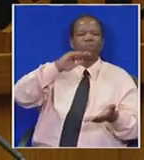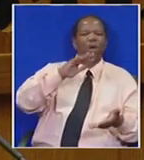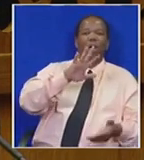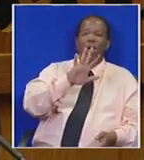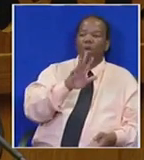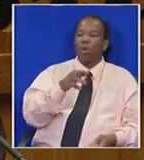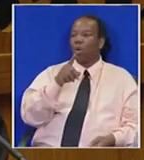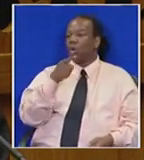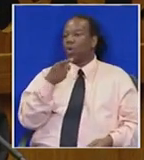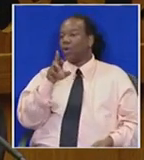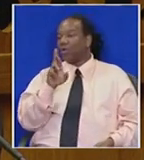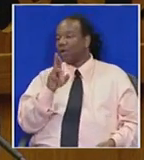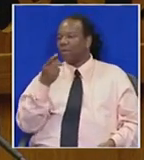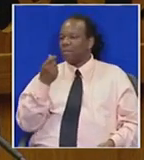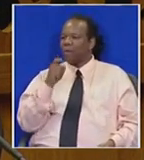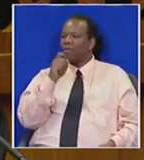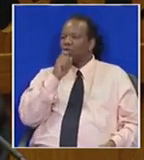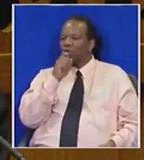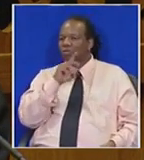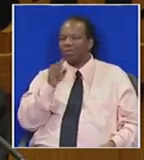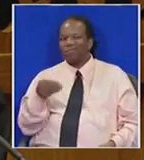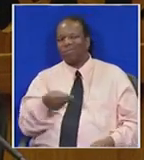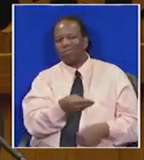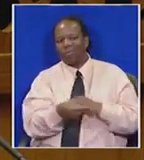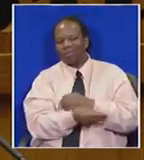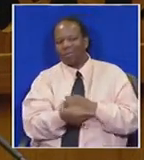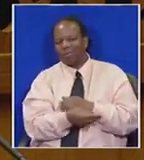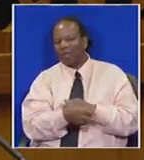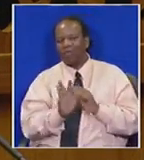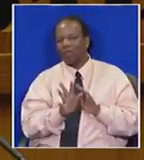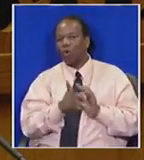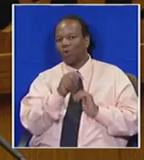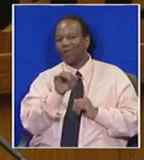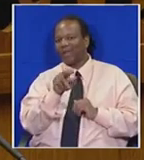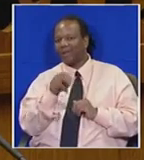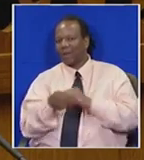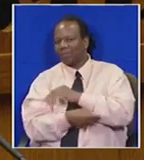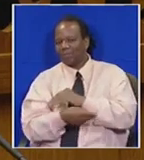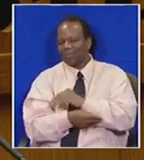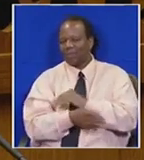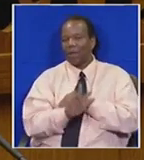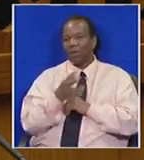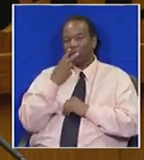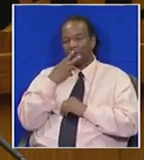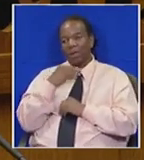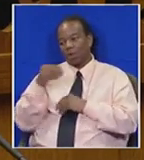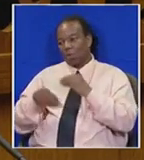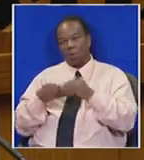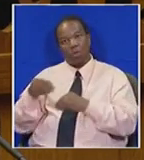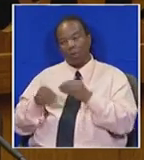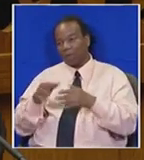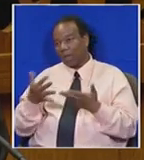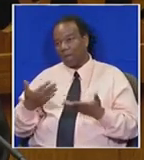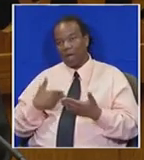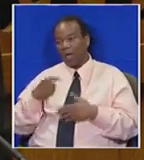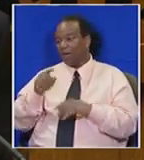of public money is diverted to corrupt purposes or fraudulent tenders. Corruption costs us in the form of lower growth, fewer